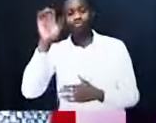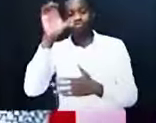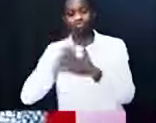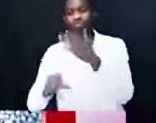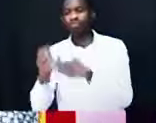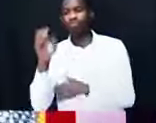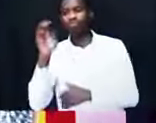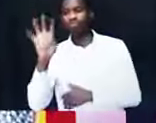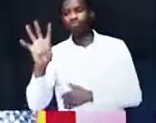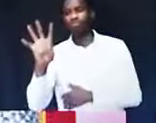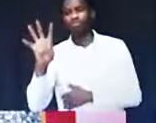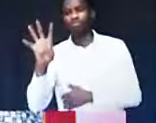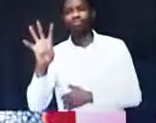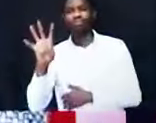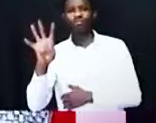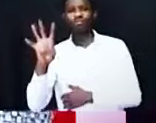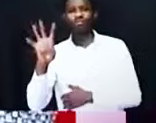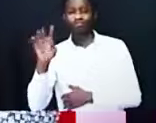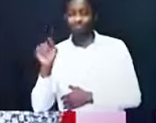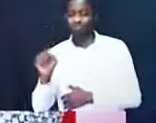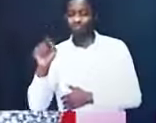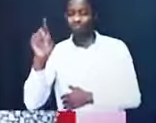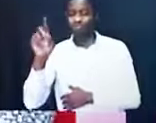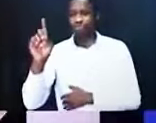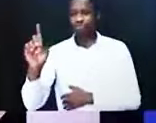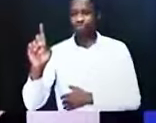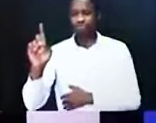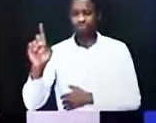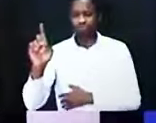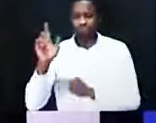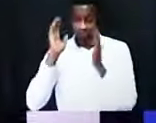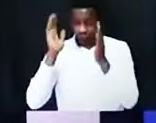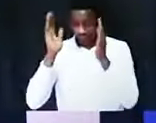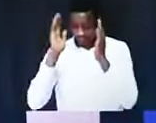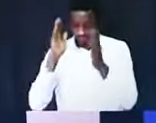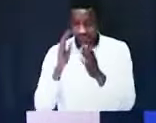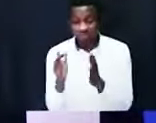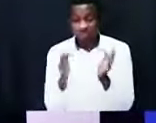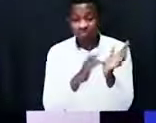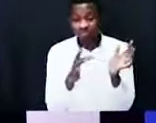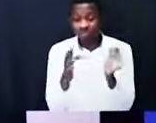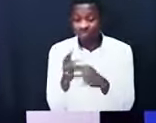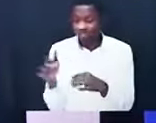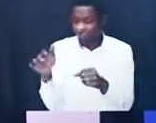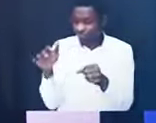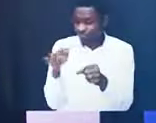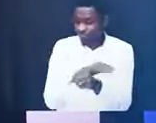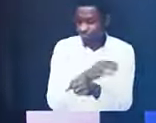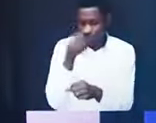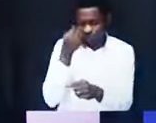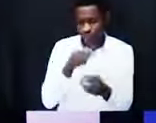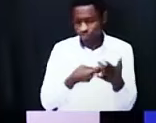4. Now verse 1. Jesus, full of the Holy Spirit,